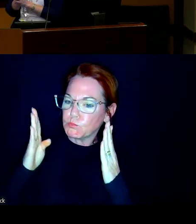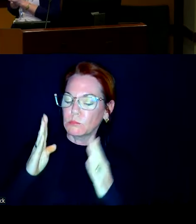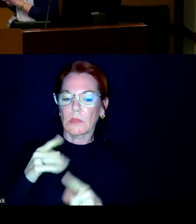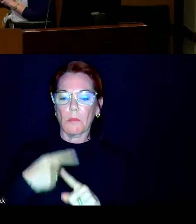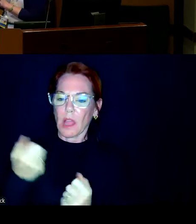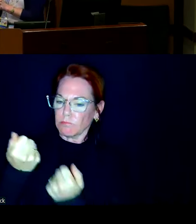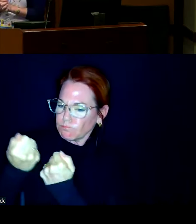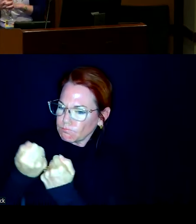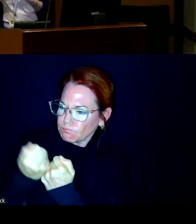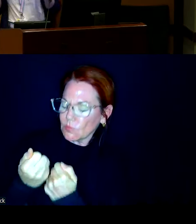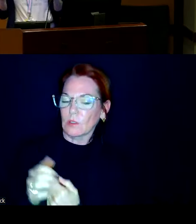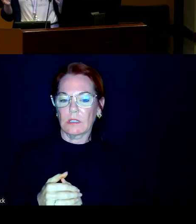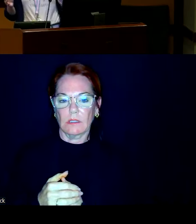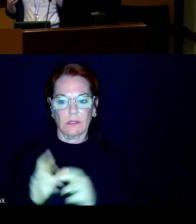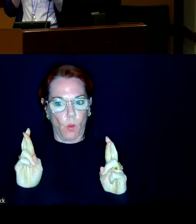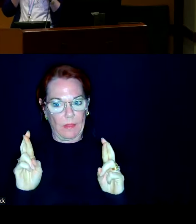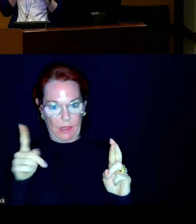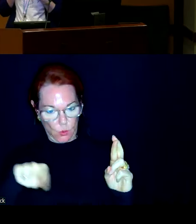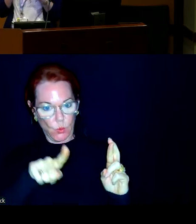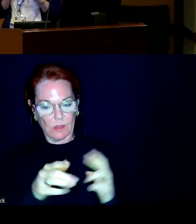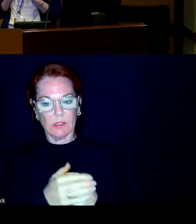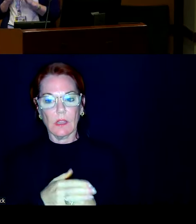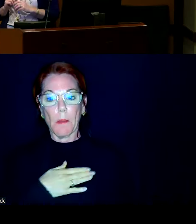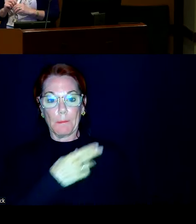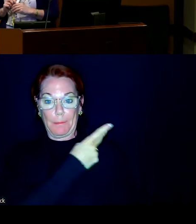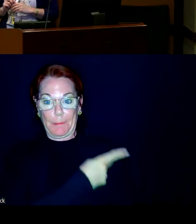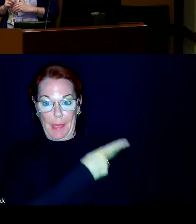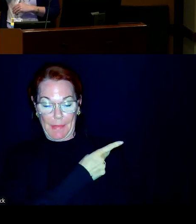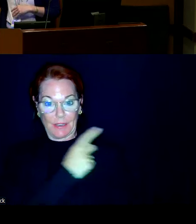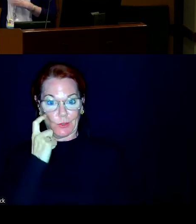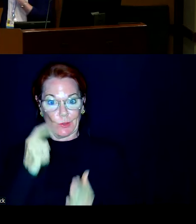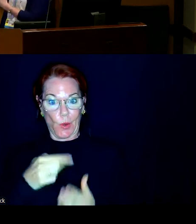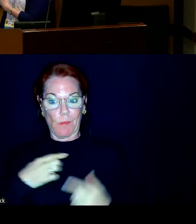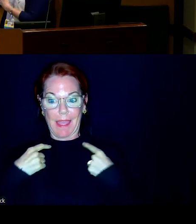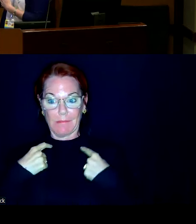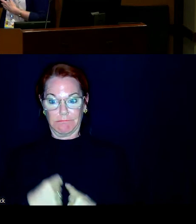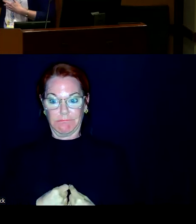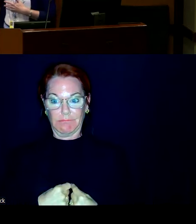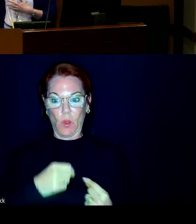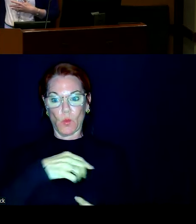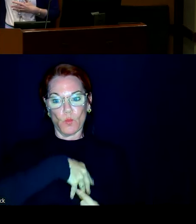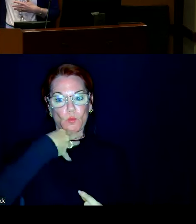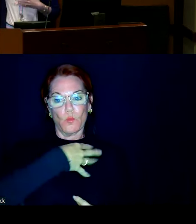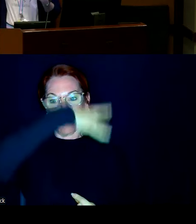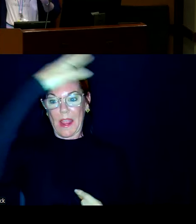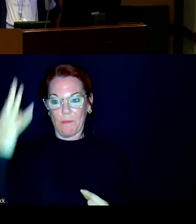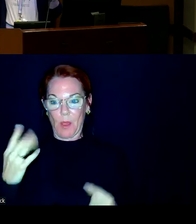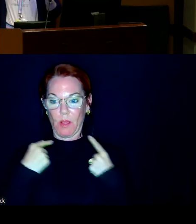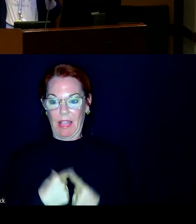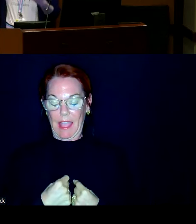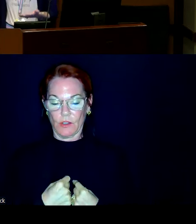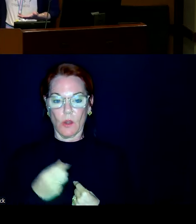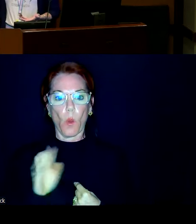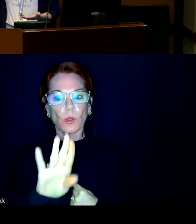Fingers crossed. If my patients see you wearing a rainbow lanyard or have a rainbow flag in your office, they're gonna